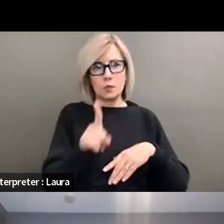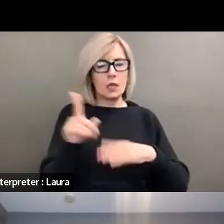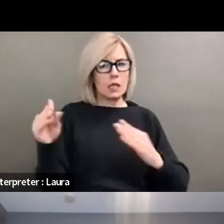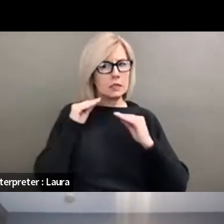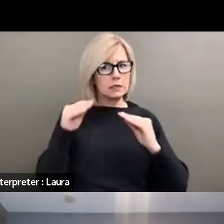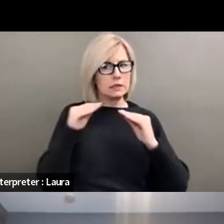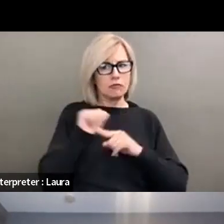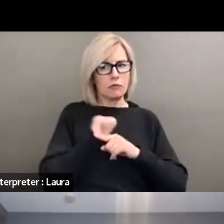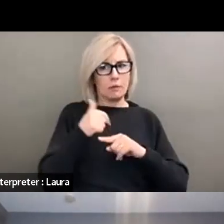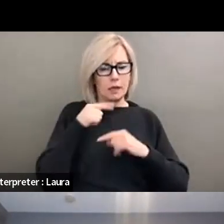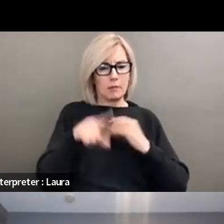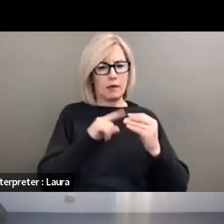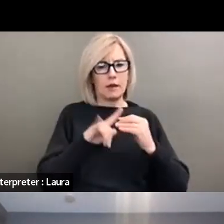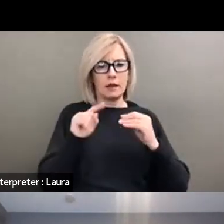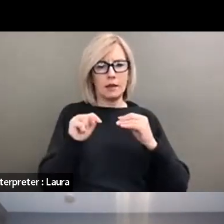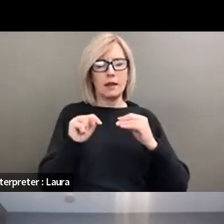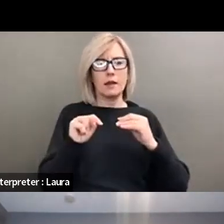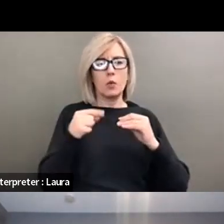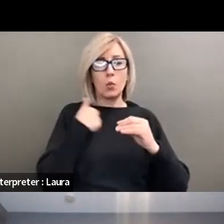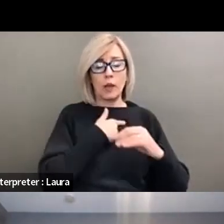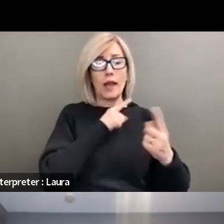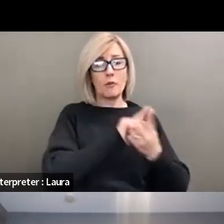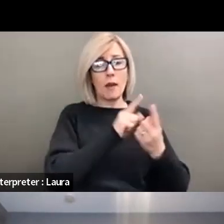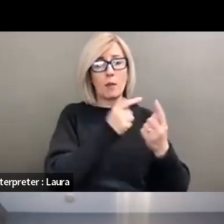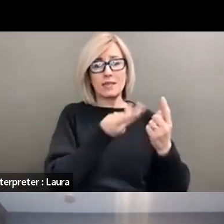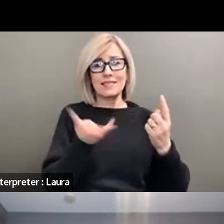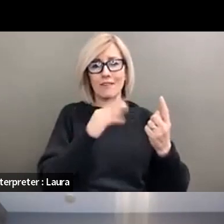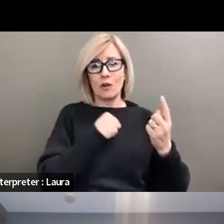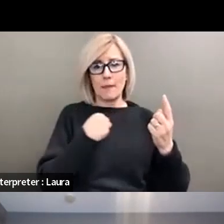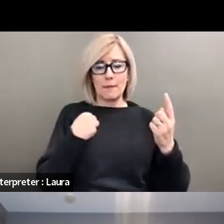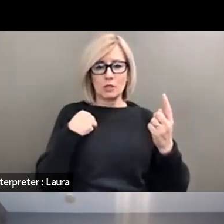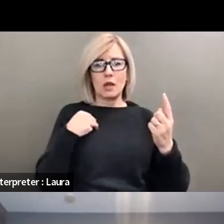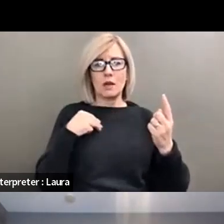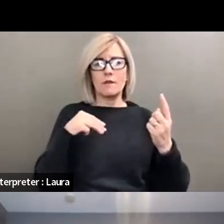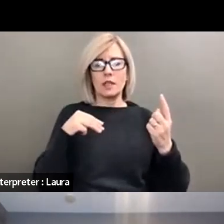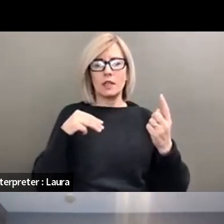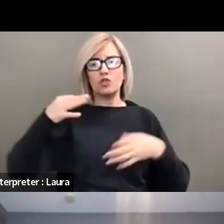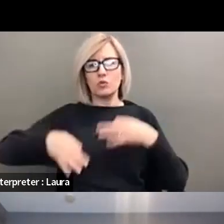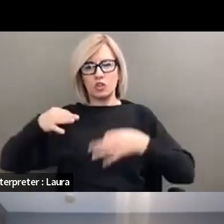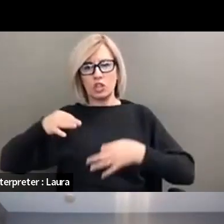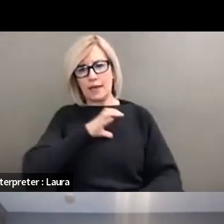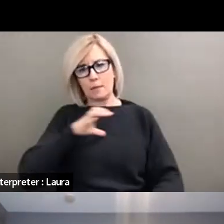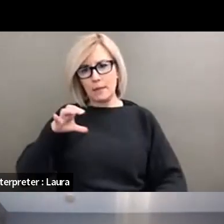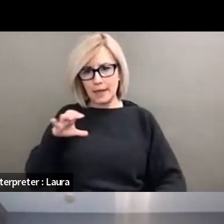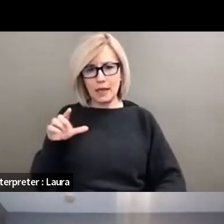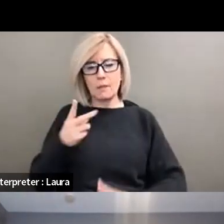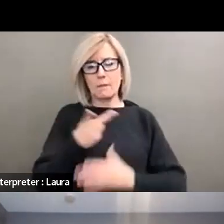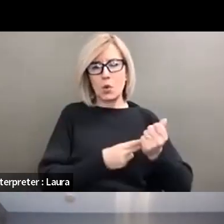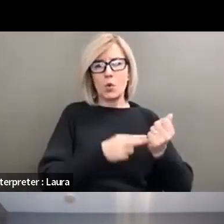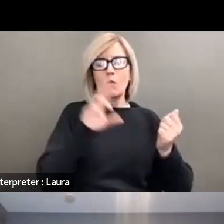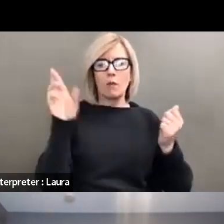it. I will point out that we have met with several members of the Judiciary Committee, both Republicans